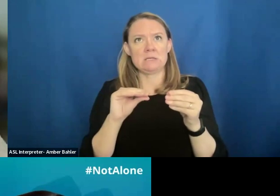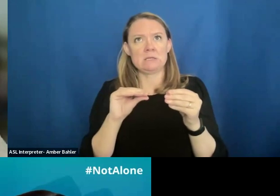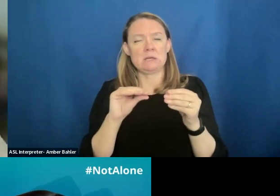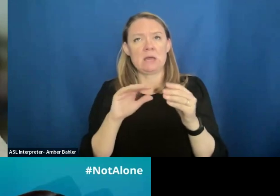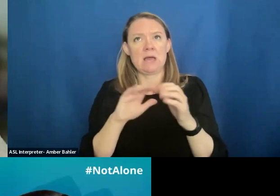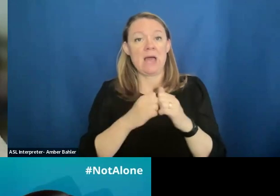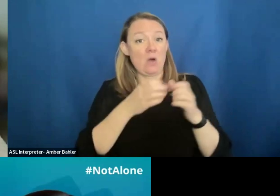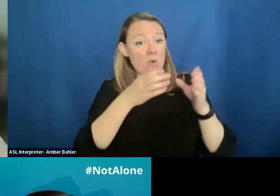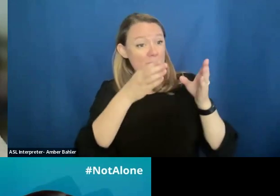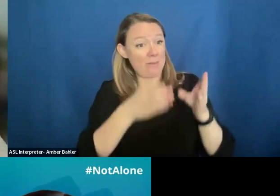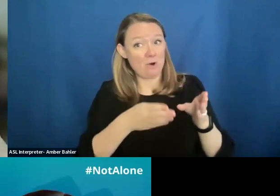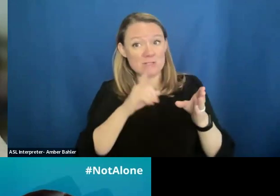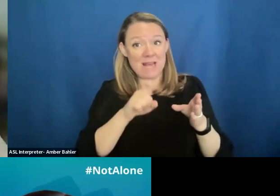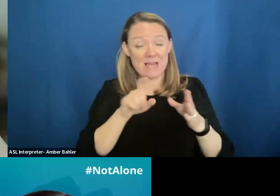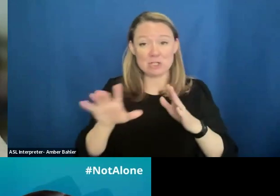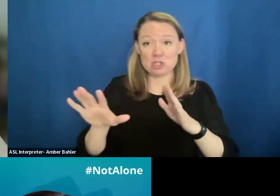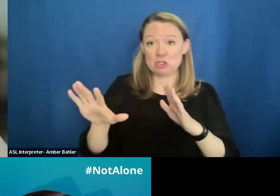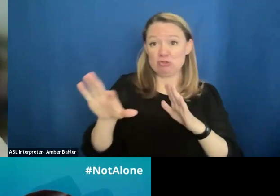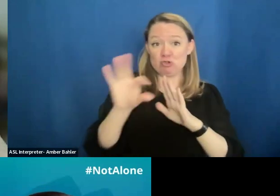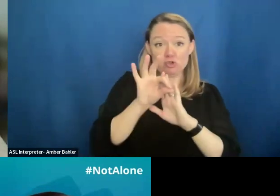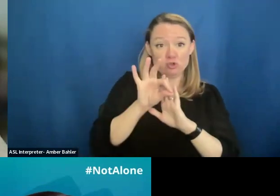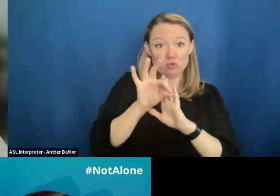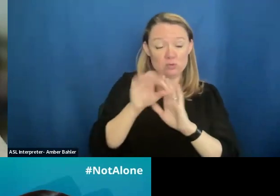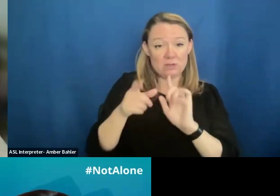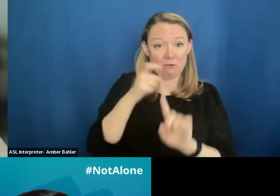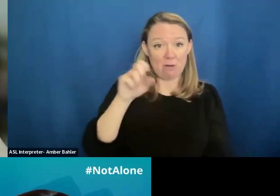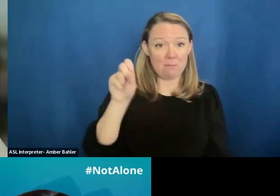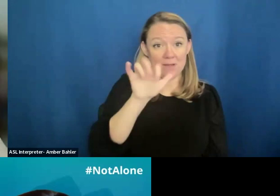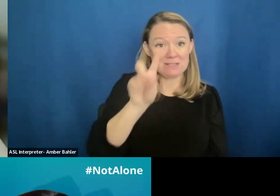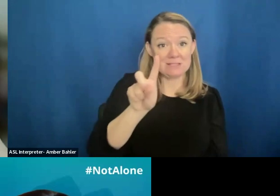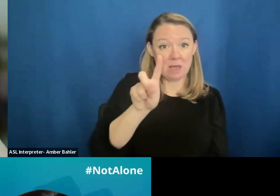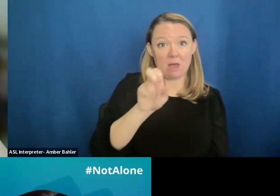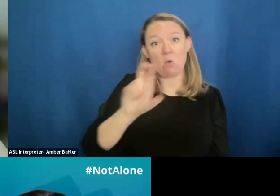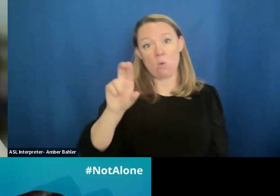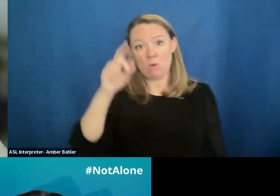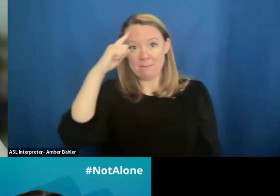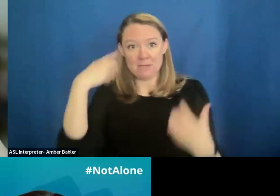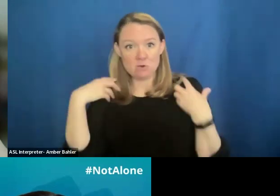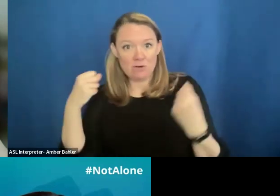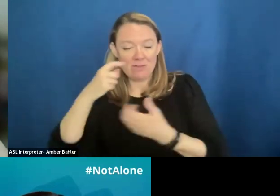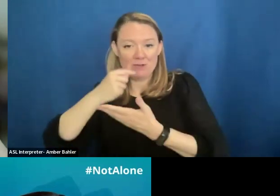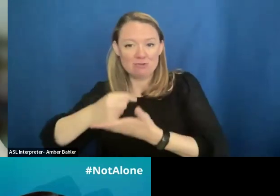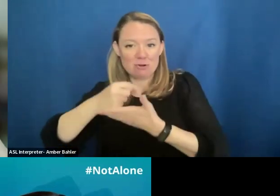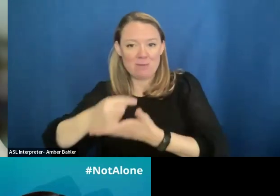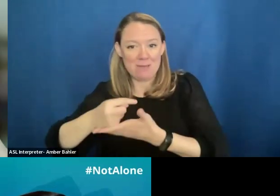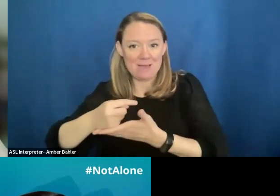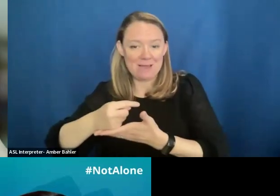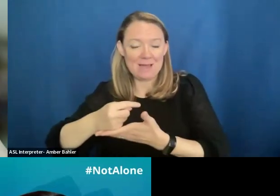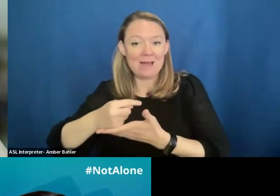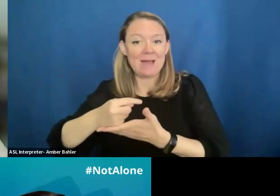choose between getting substance use treatment or mental health treatment. And there's a lot of barriers when it comes